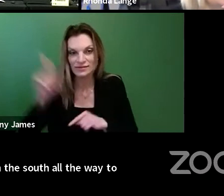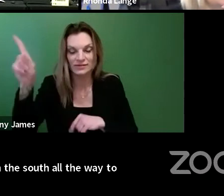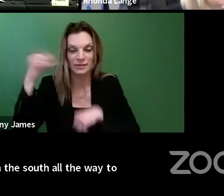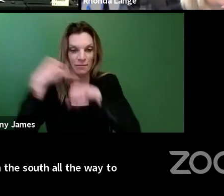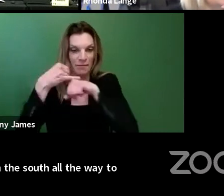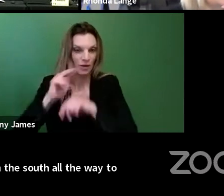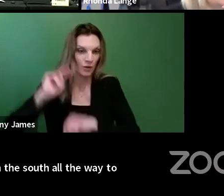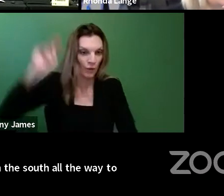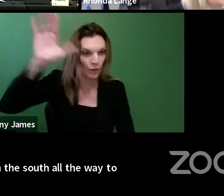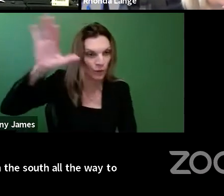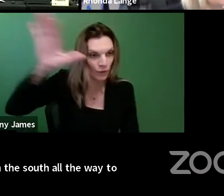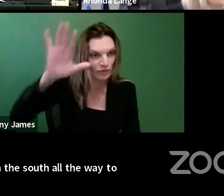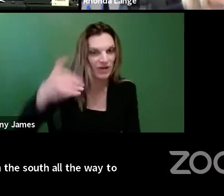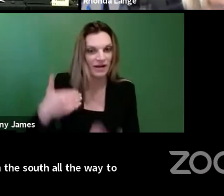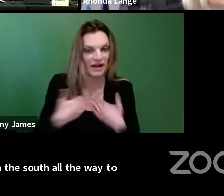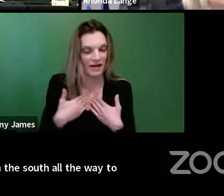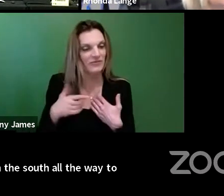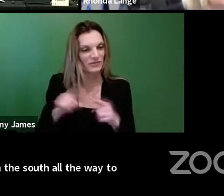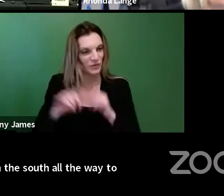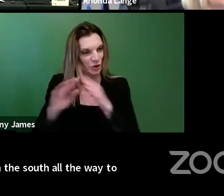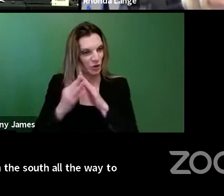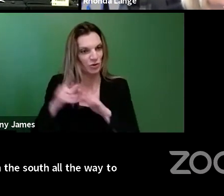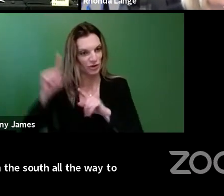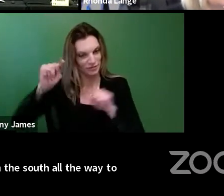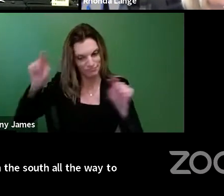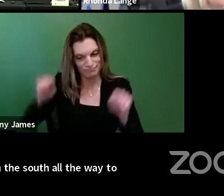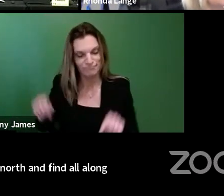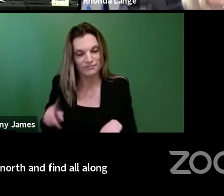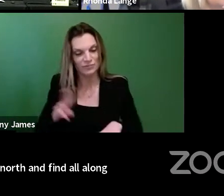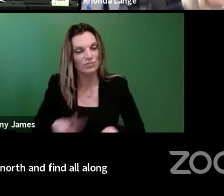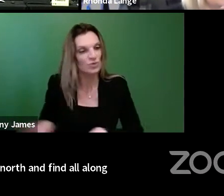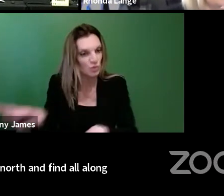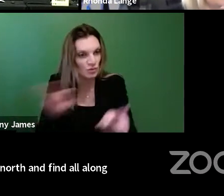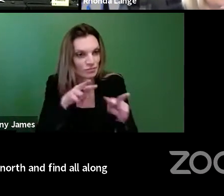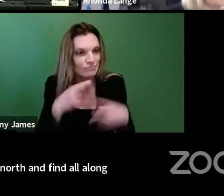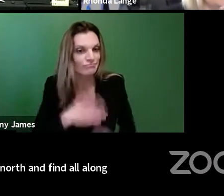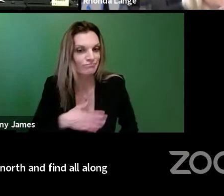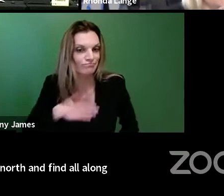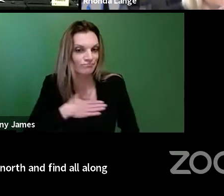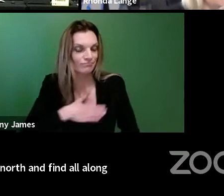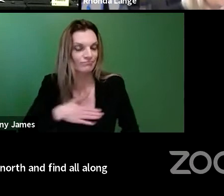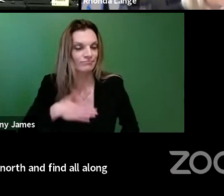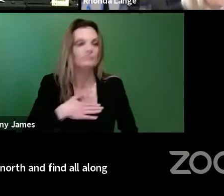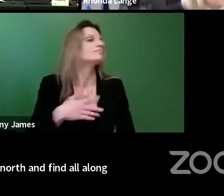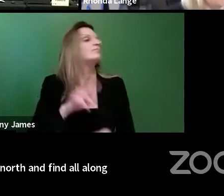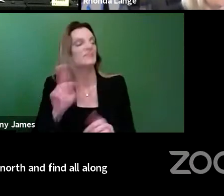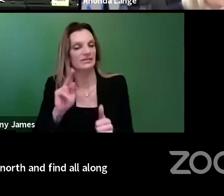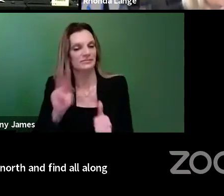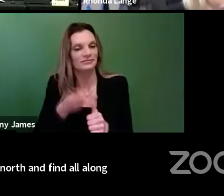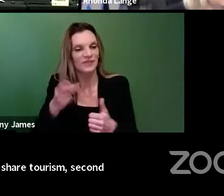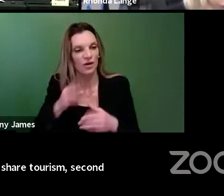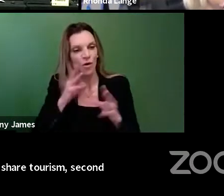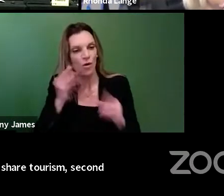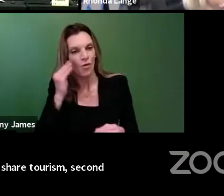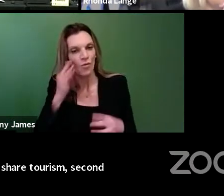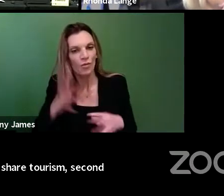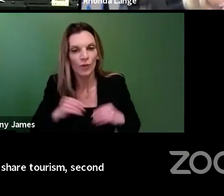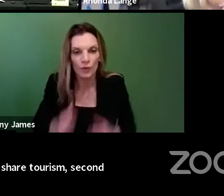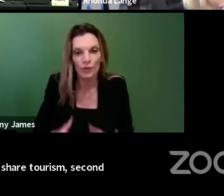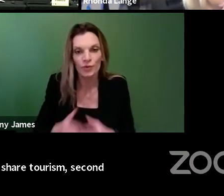find all along the coast there communities that share tourism, second homeowners that are dealing with lakeshore